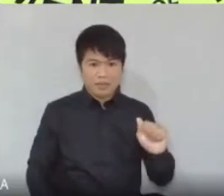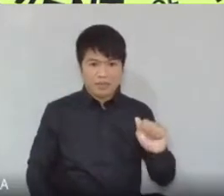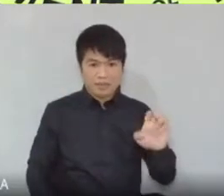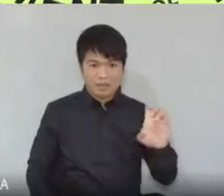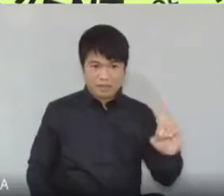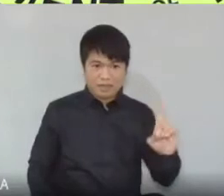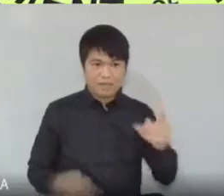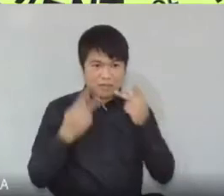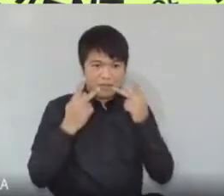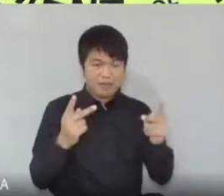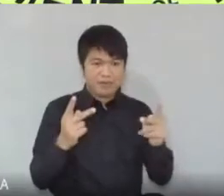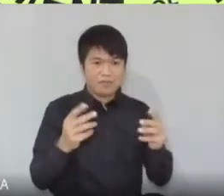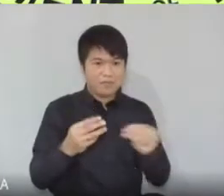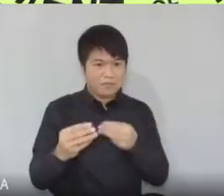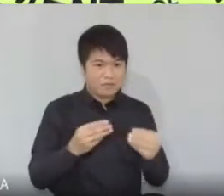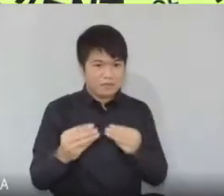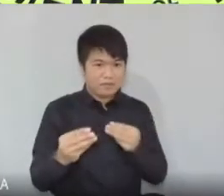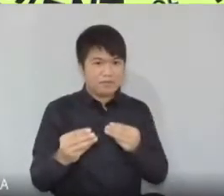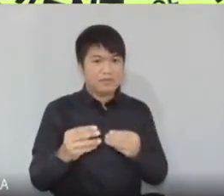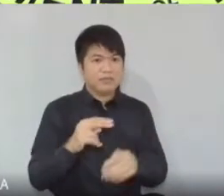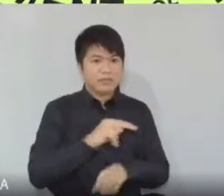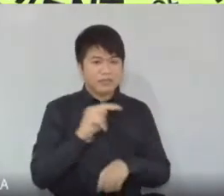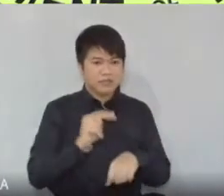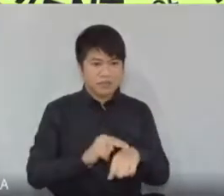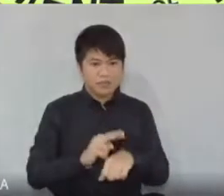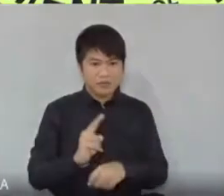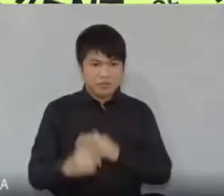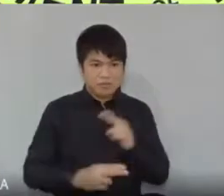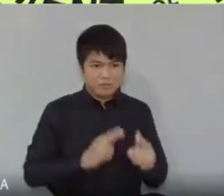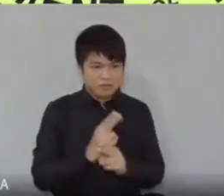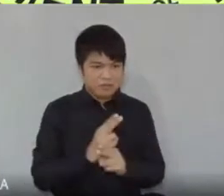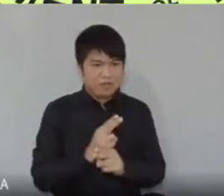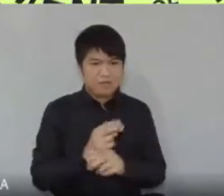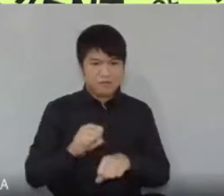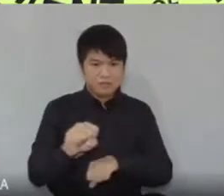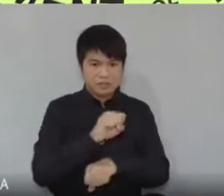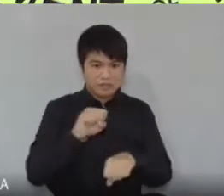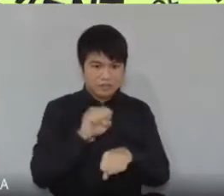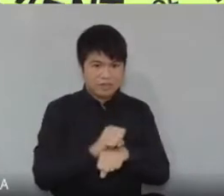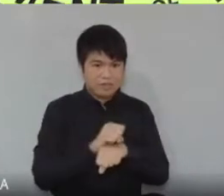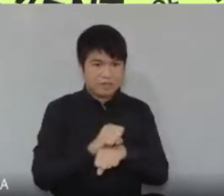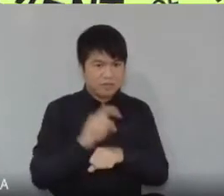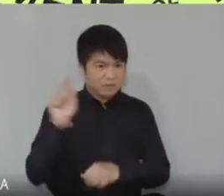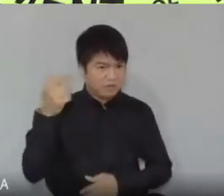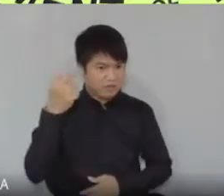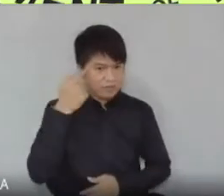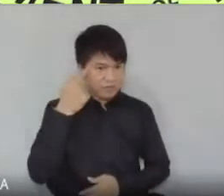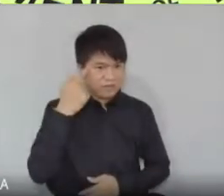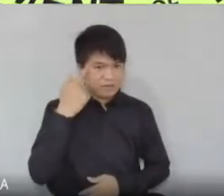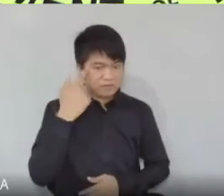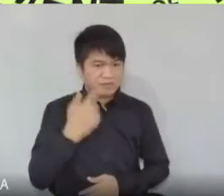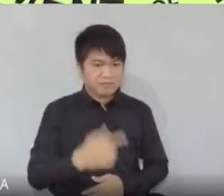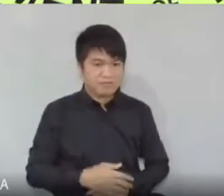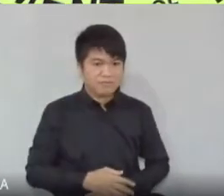Currently, he also teaches public policy and health governance at the Ateneo de Manila University School of Government. He